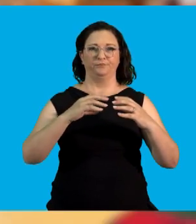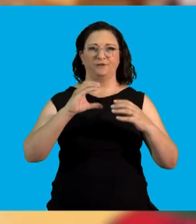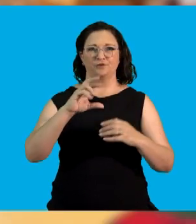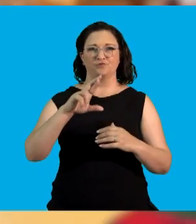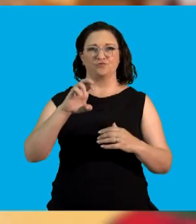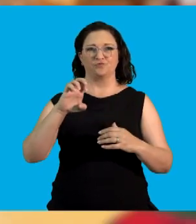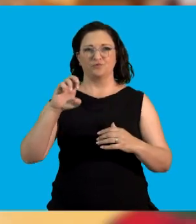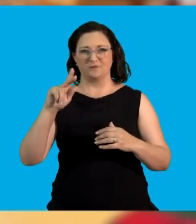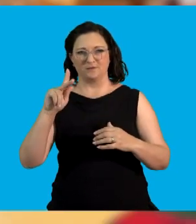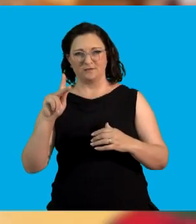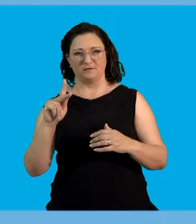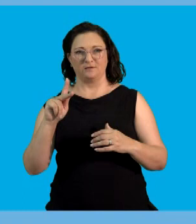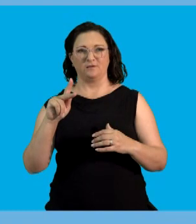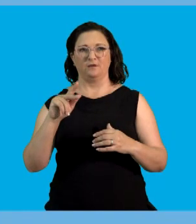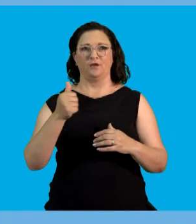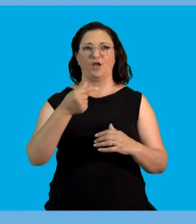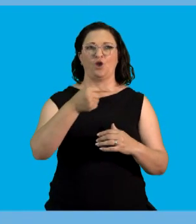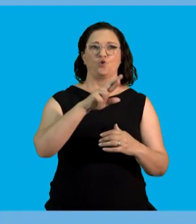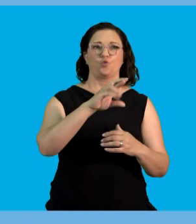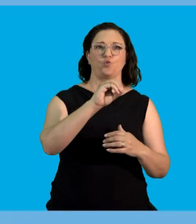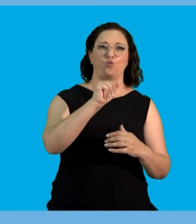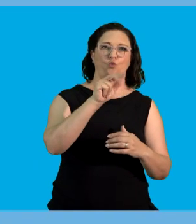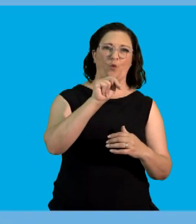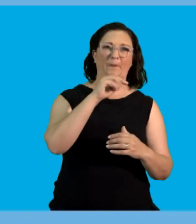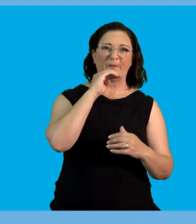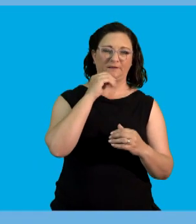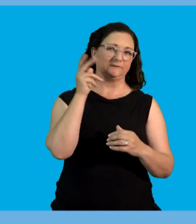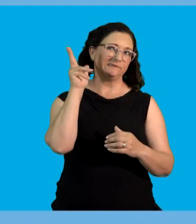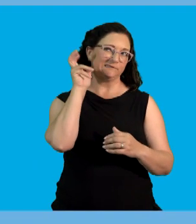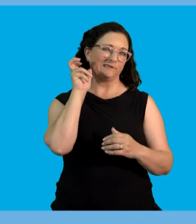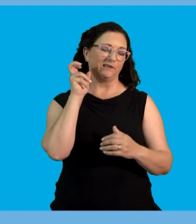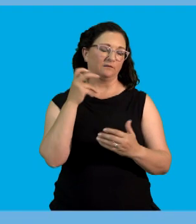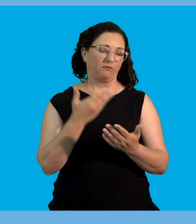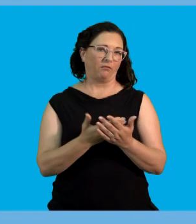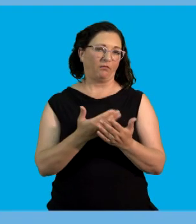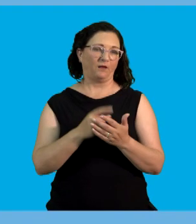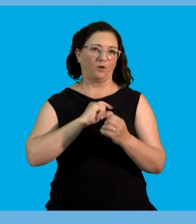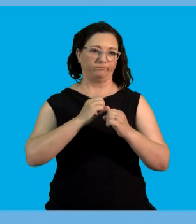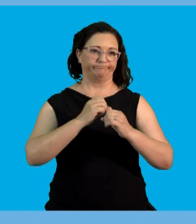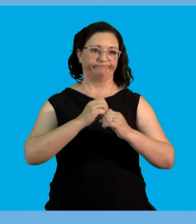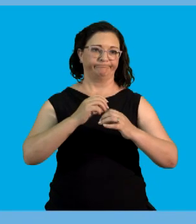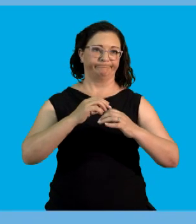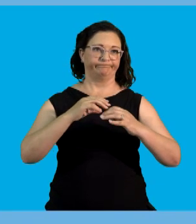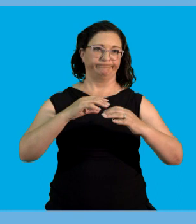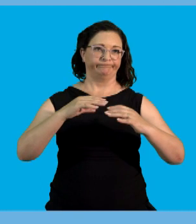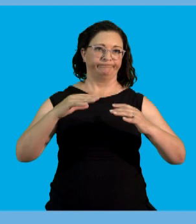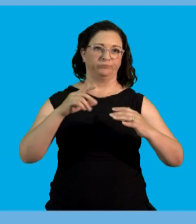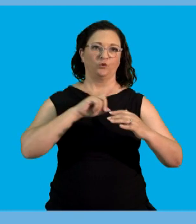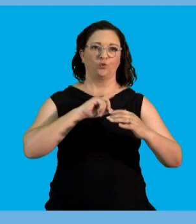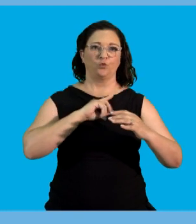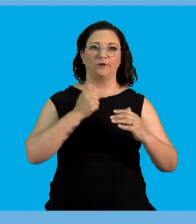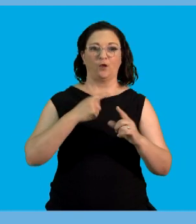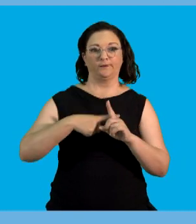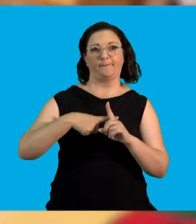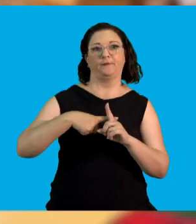because the metal roof panels expand and contract. Remember we said expansion happens when